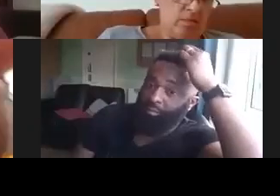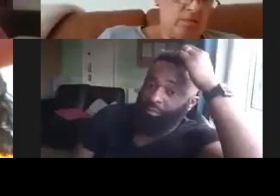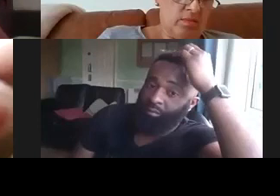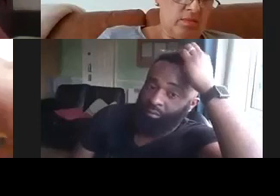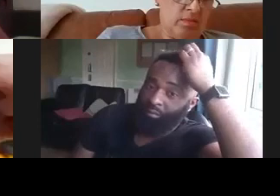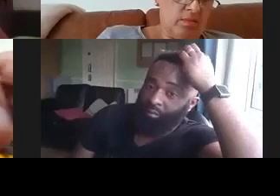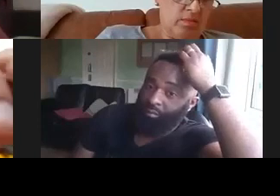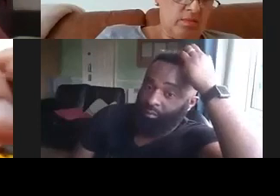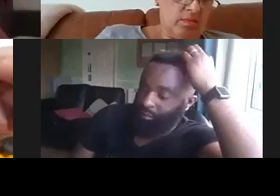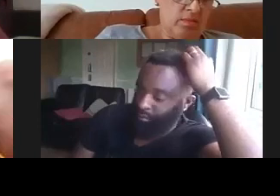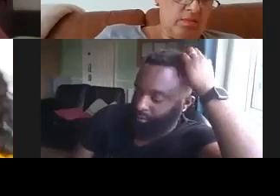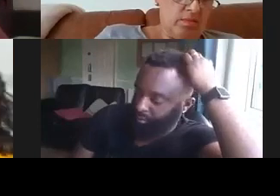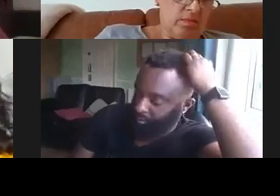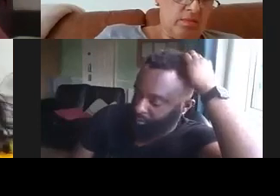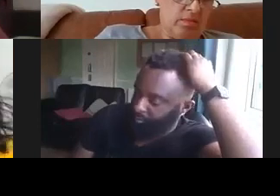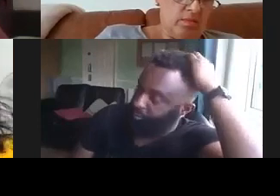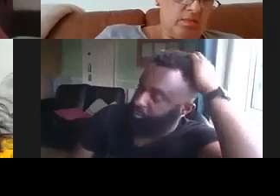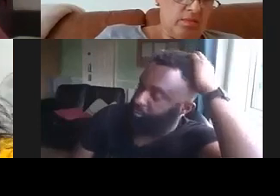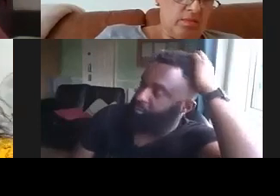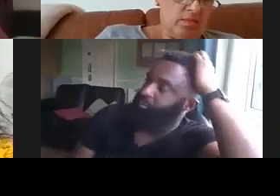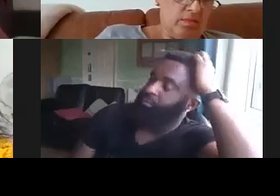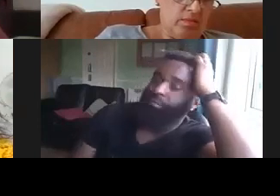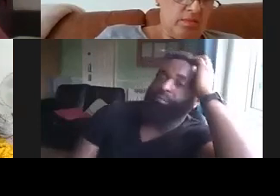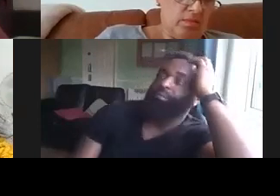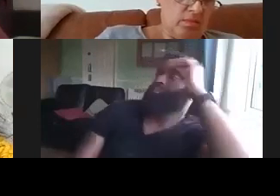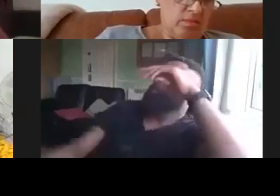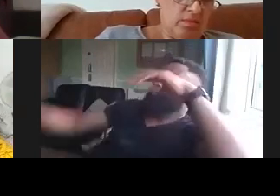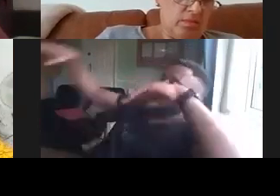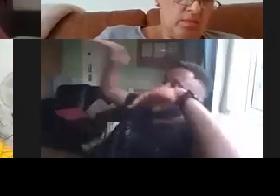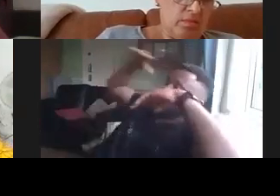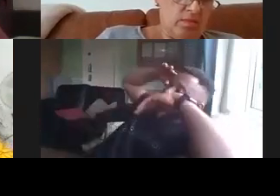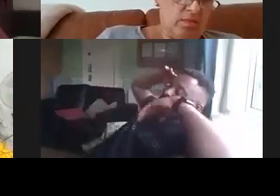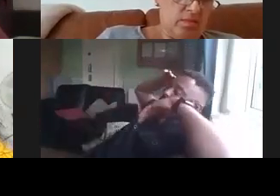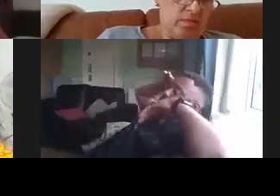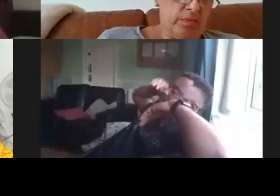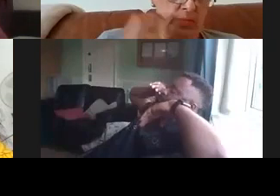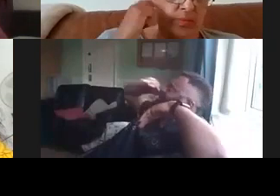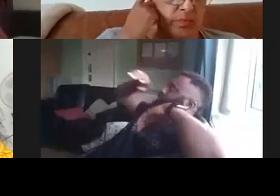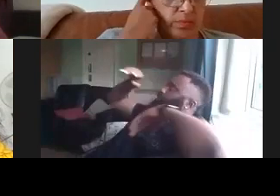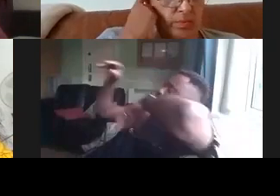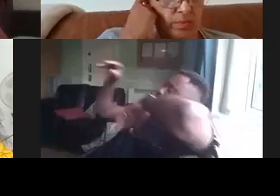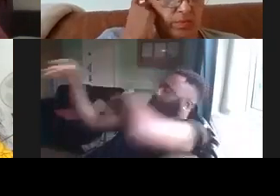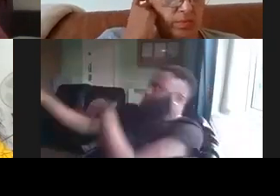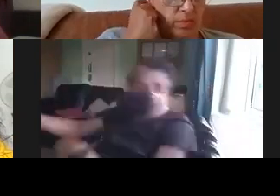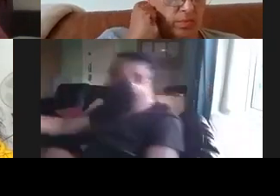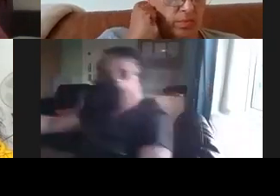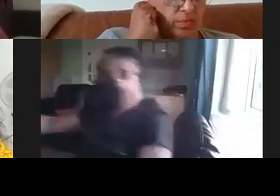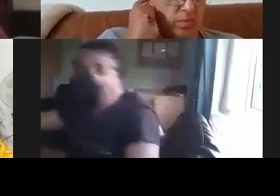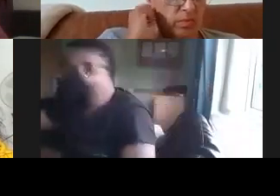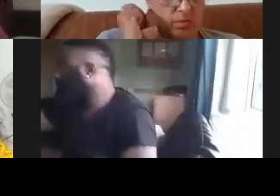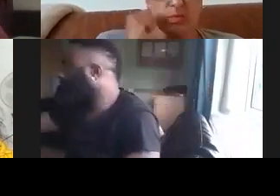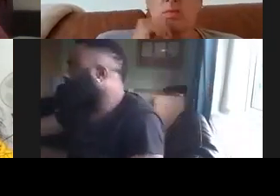further, faster. So we must make this moment count, and that's very much what our letter to the Cabinet Office has demanded, and